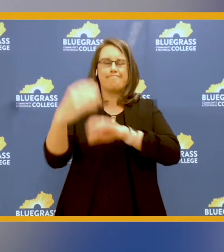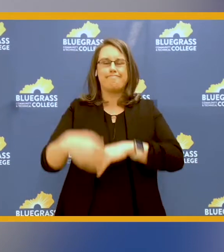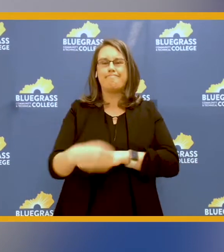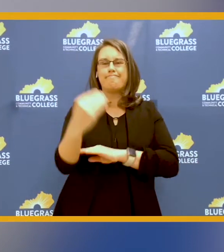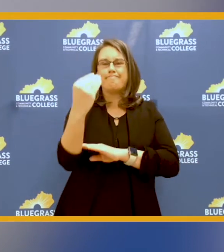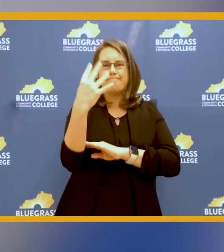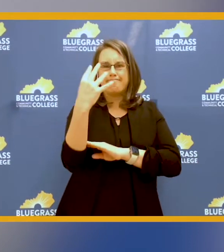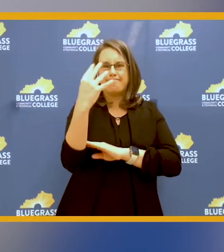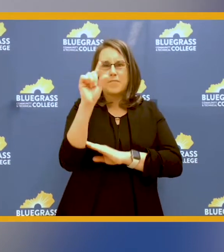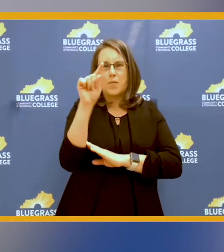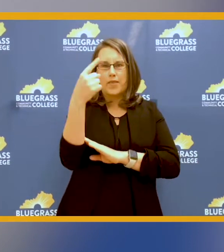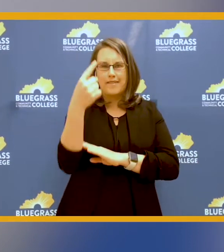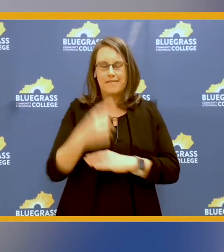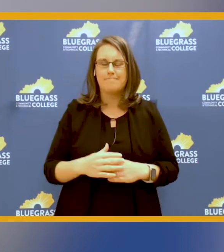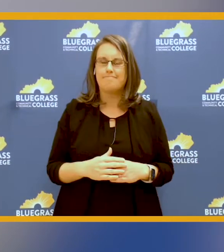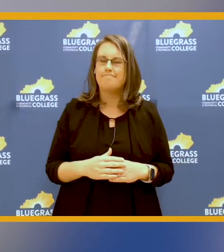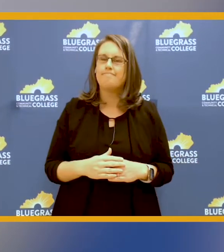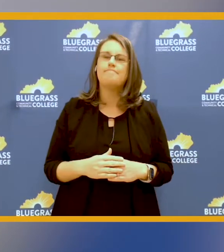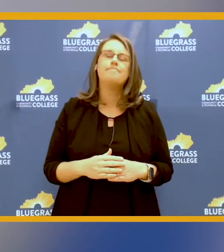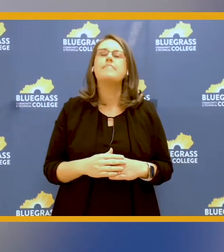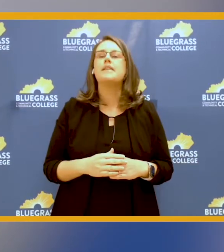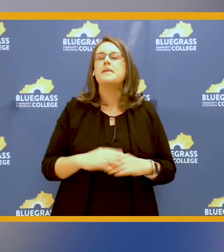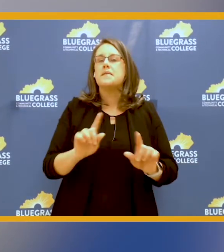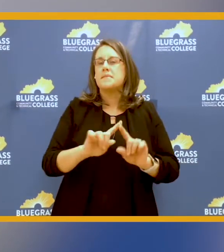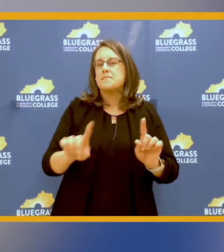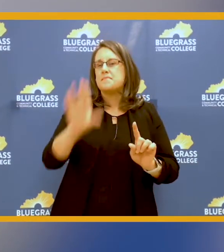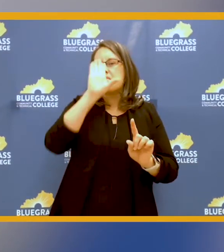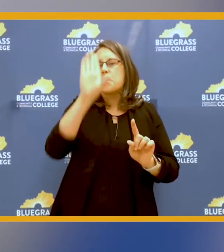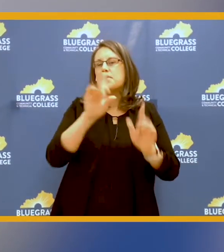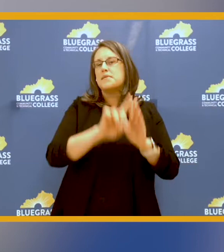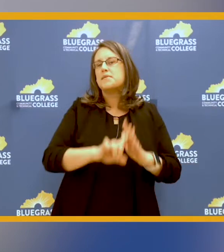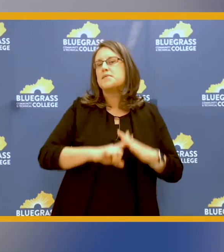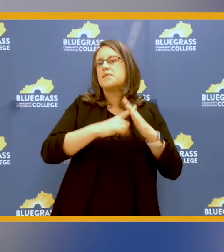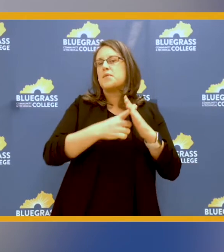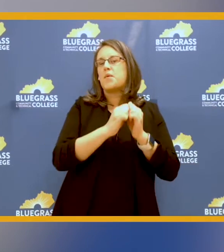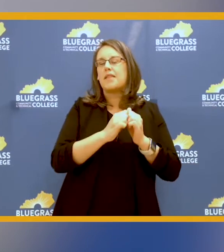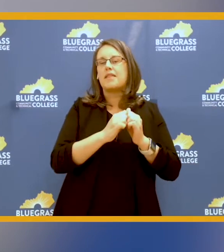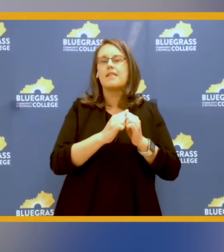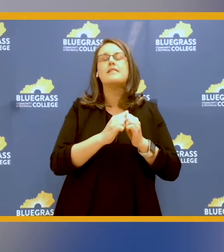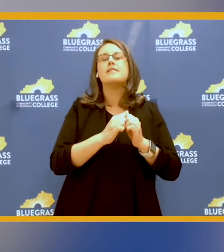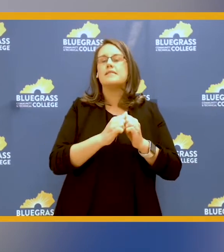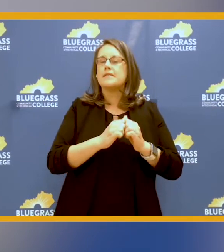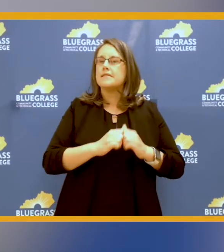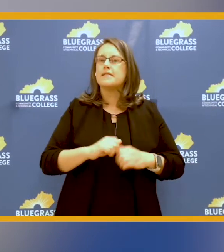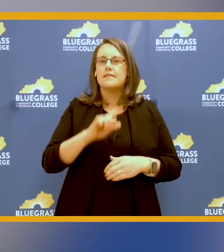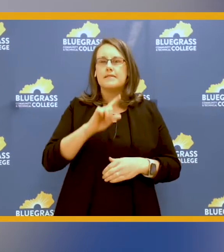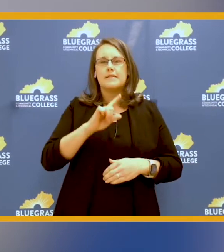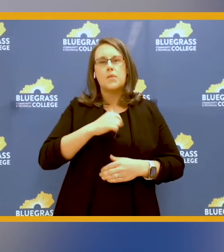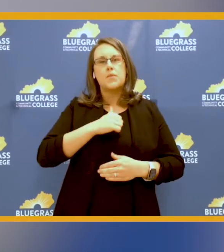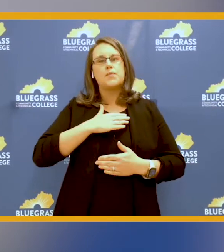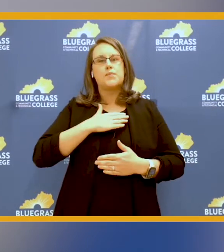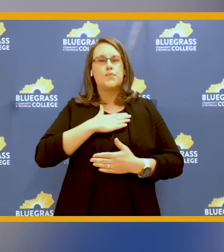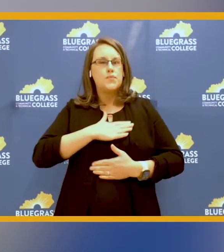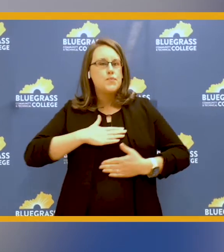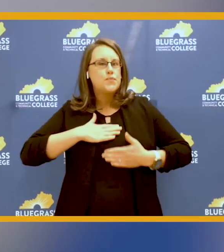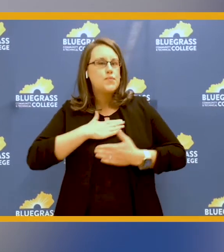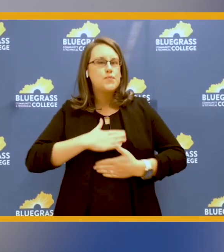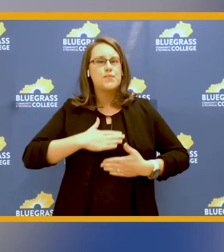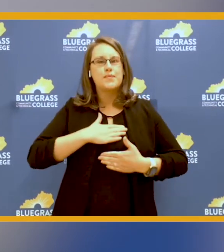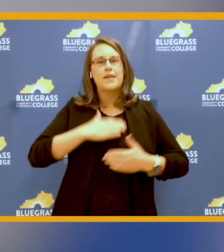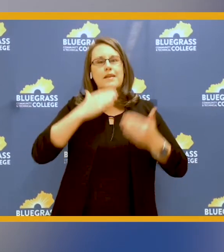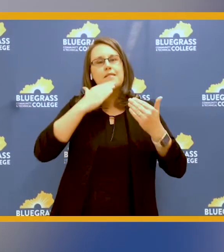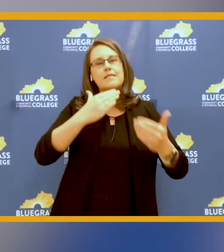your accomplishments. However, let me begin with a sincere appreciation